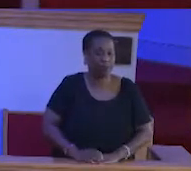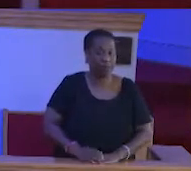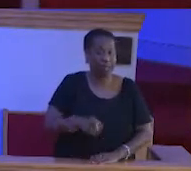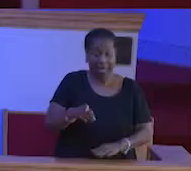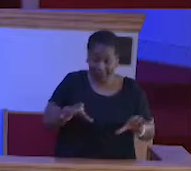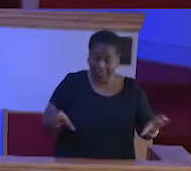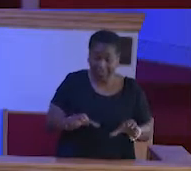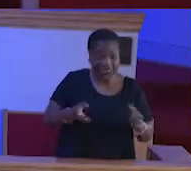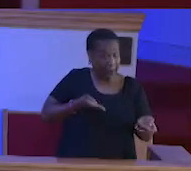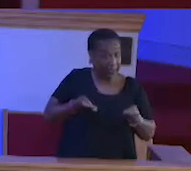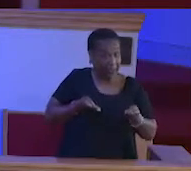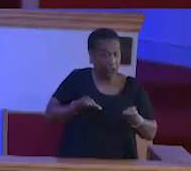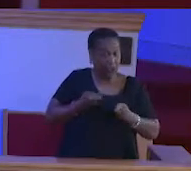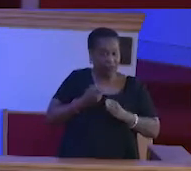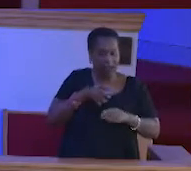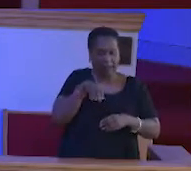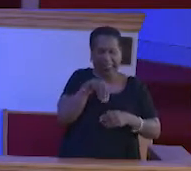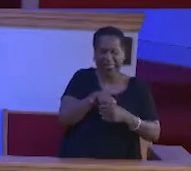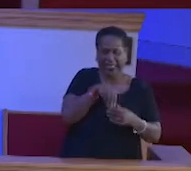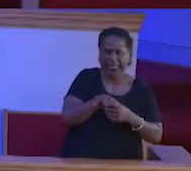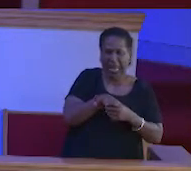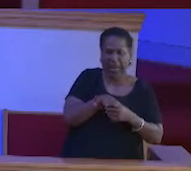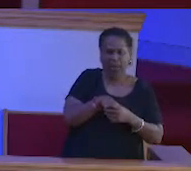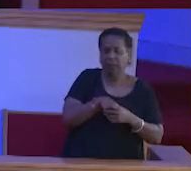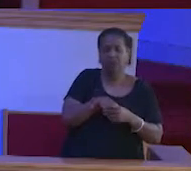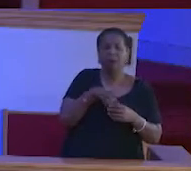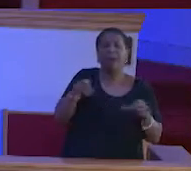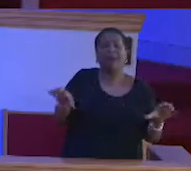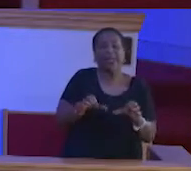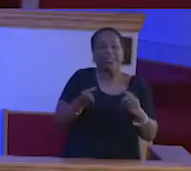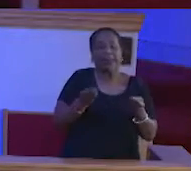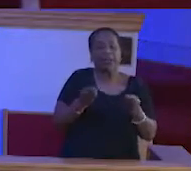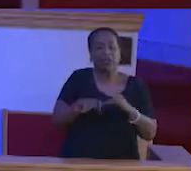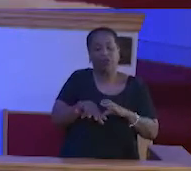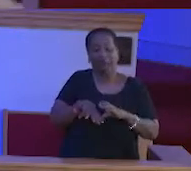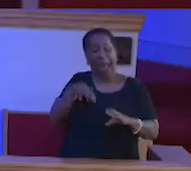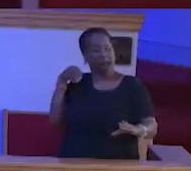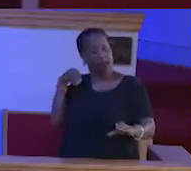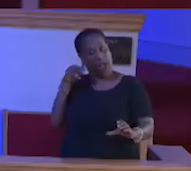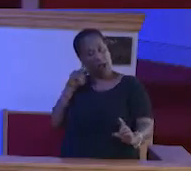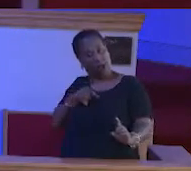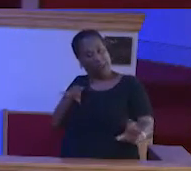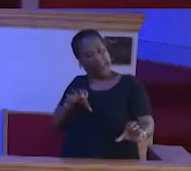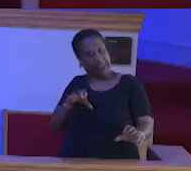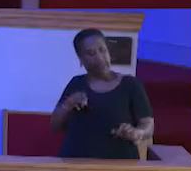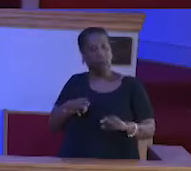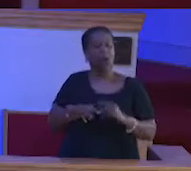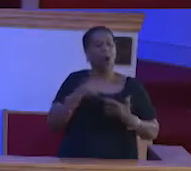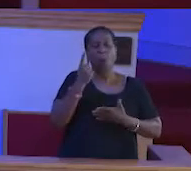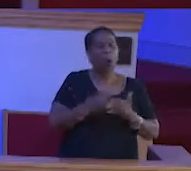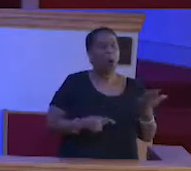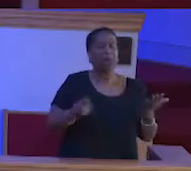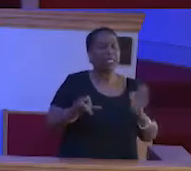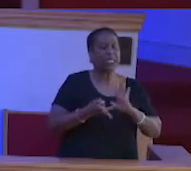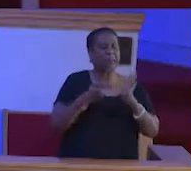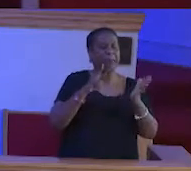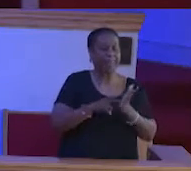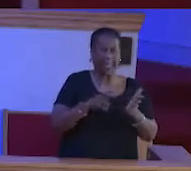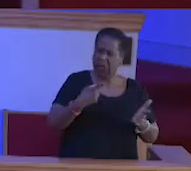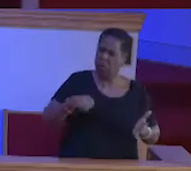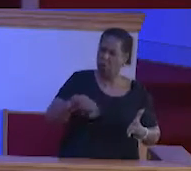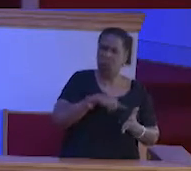did ministry not from the inside out, but from the outside in. And what does it mean when